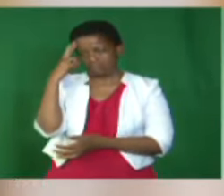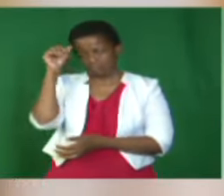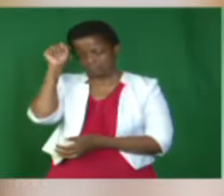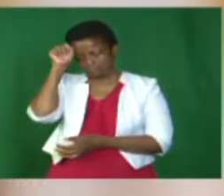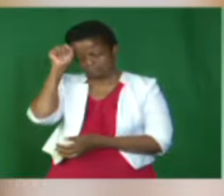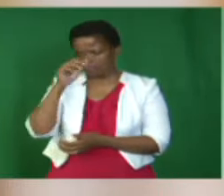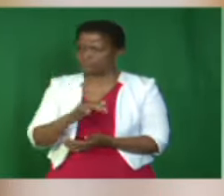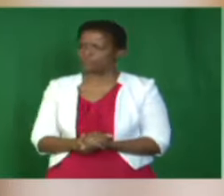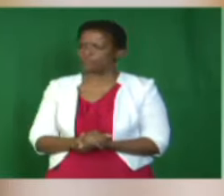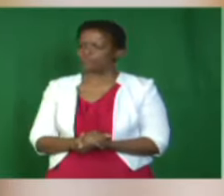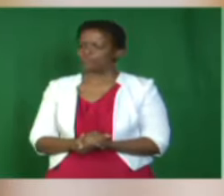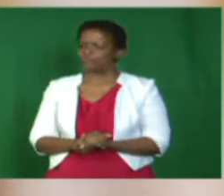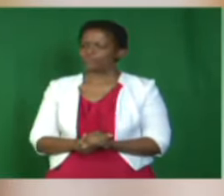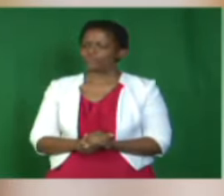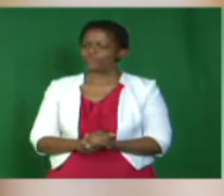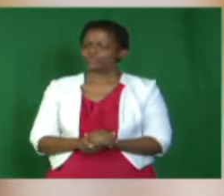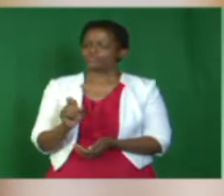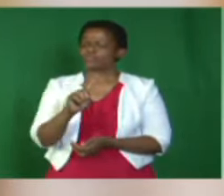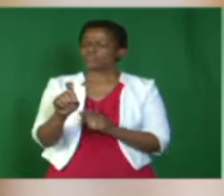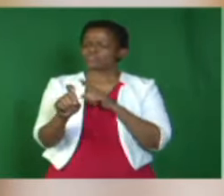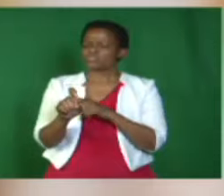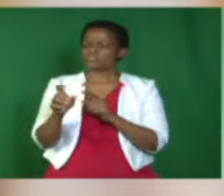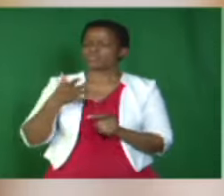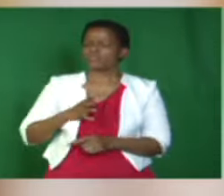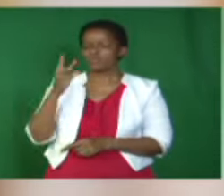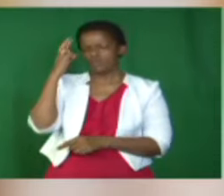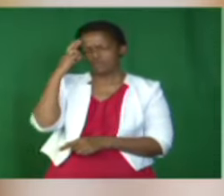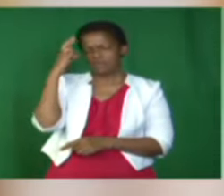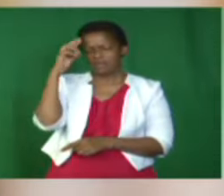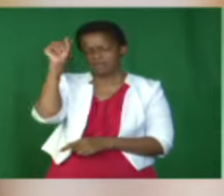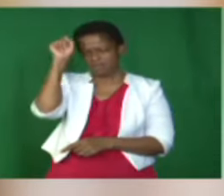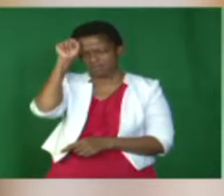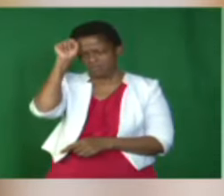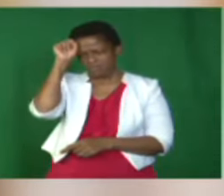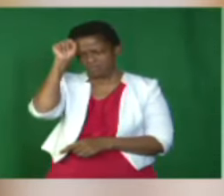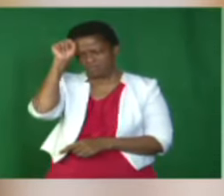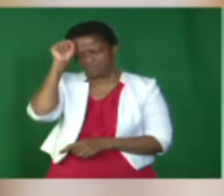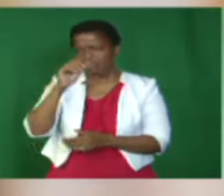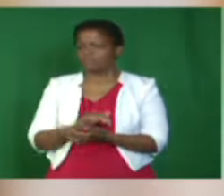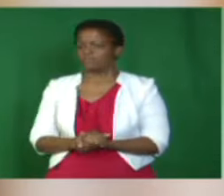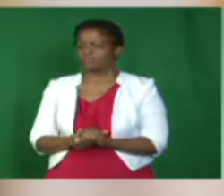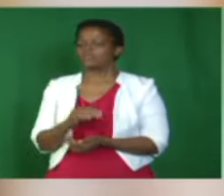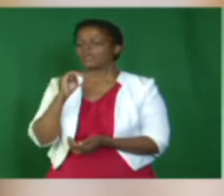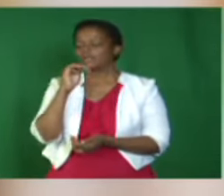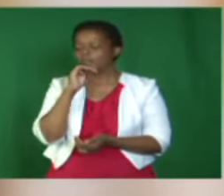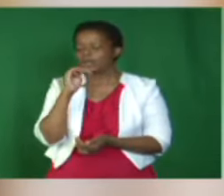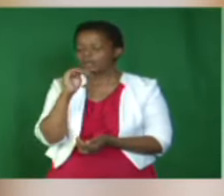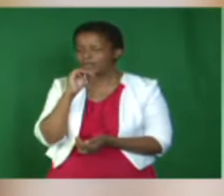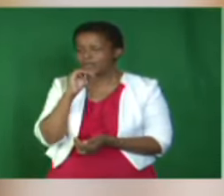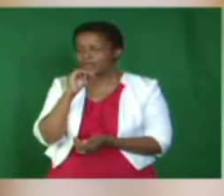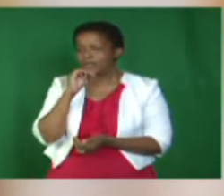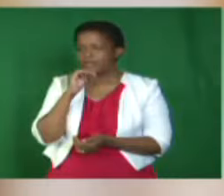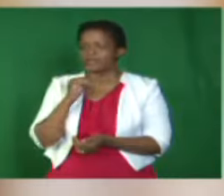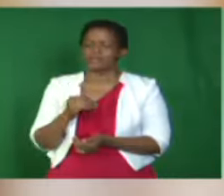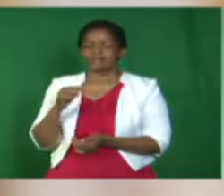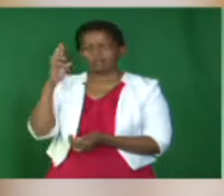Recall questions. When you recall, it is when you are actually retelling something. So when we are saying this